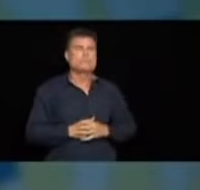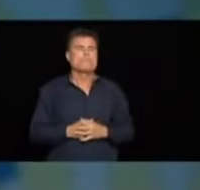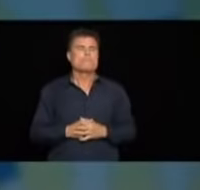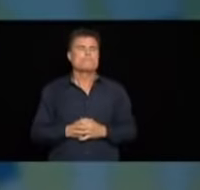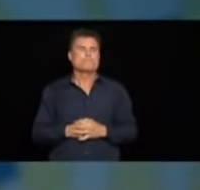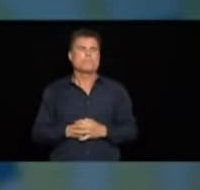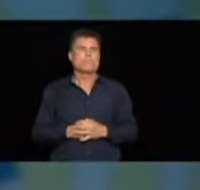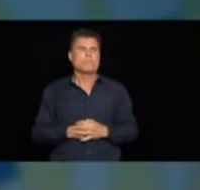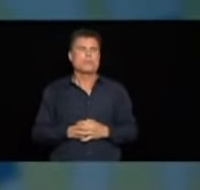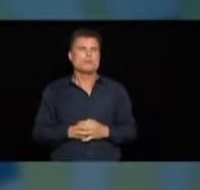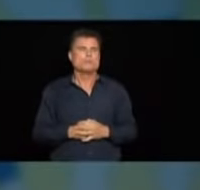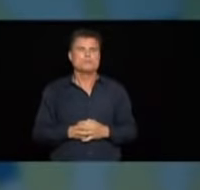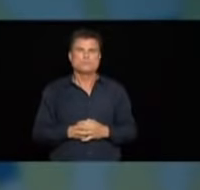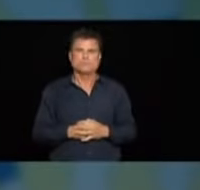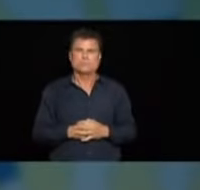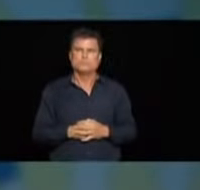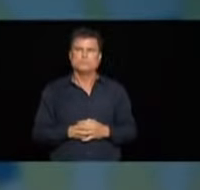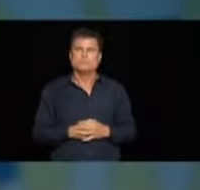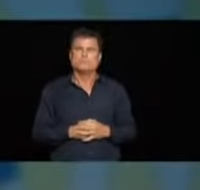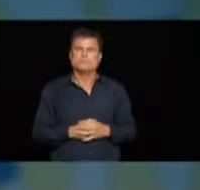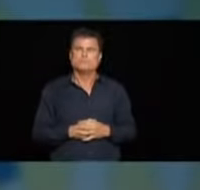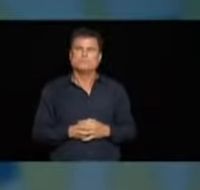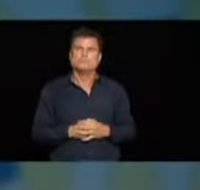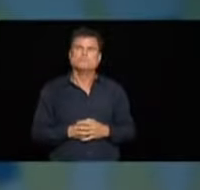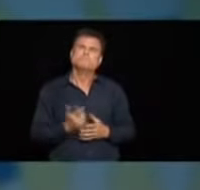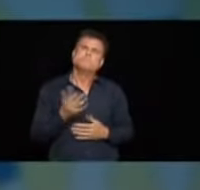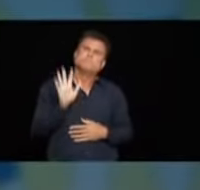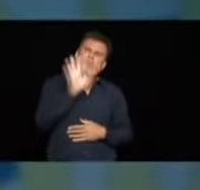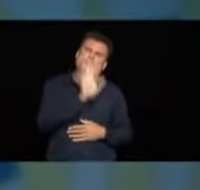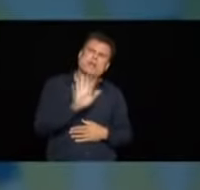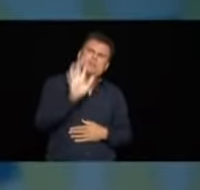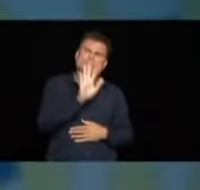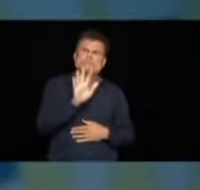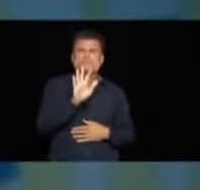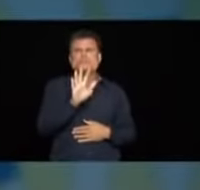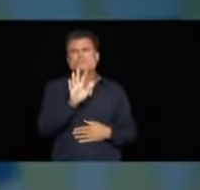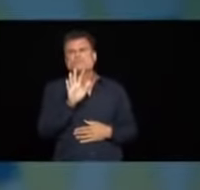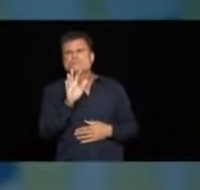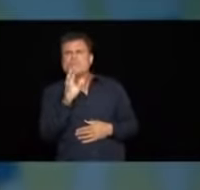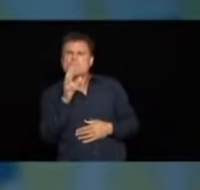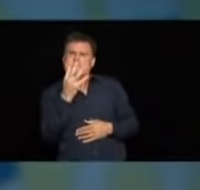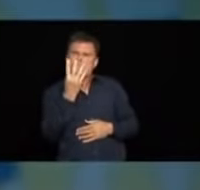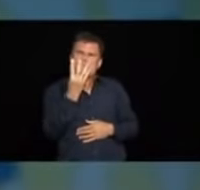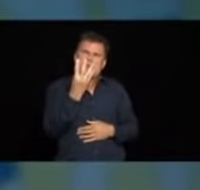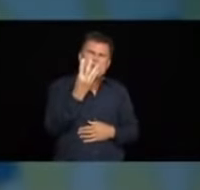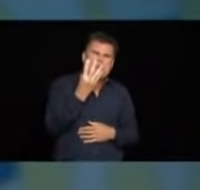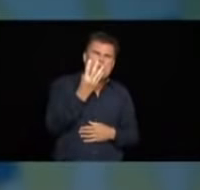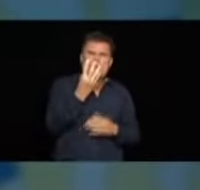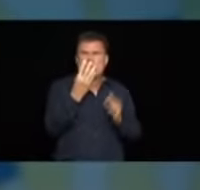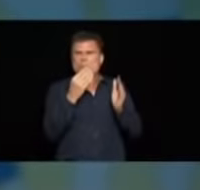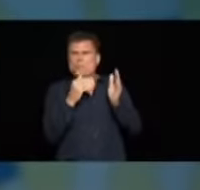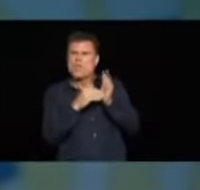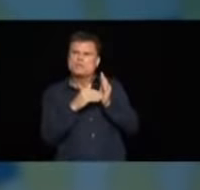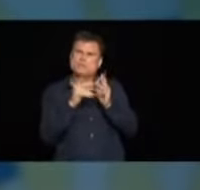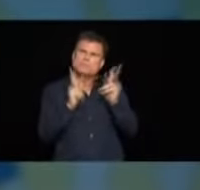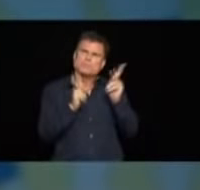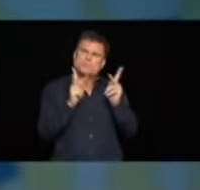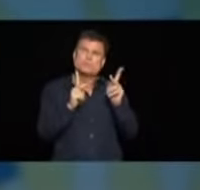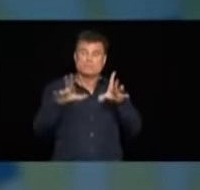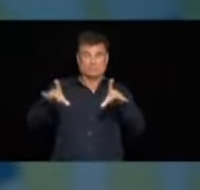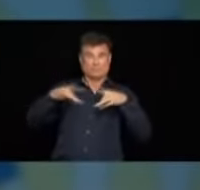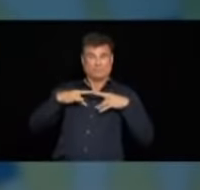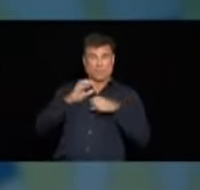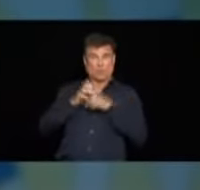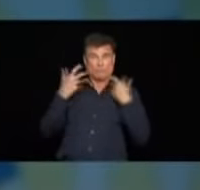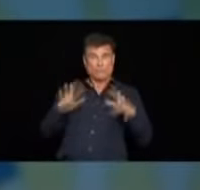a number over 4,200 removed from isolation. About 79-80% of our cases now have recovered,